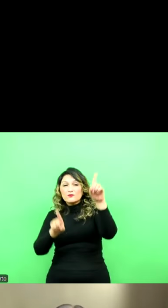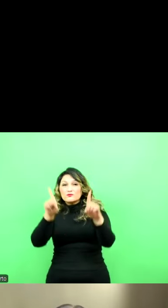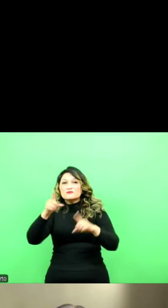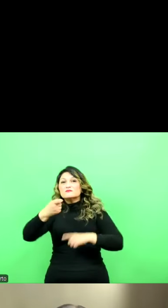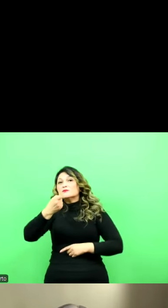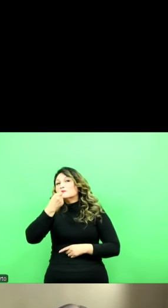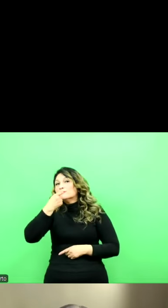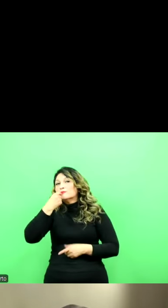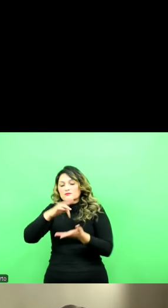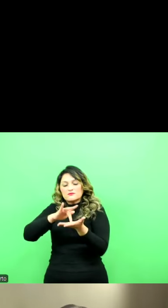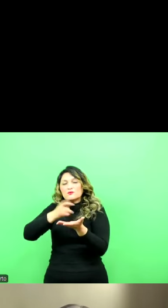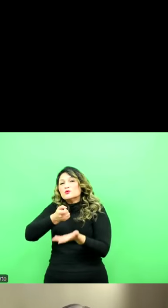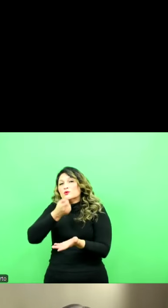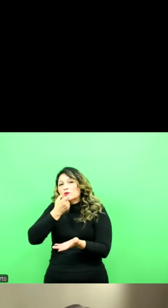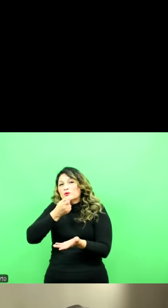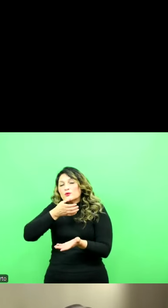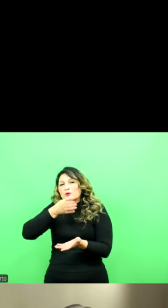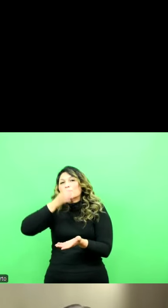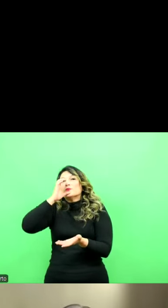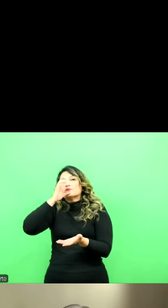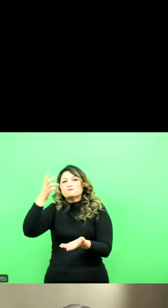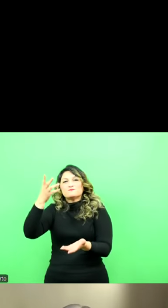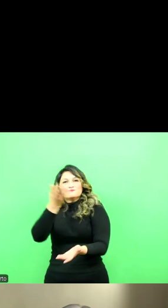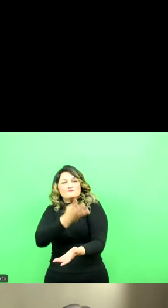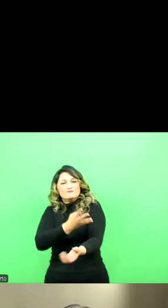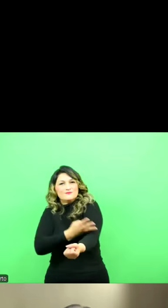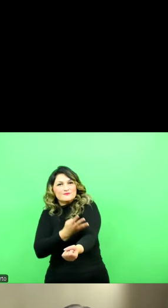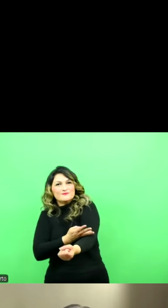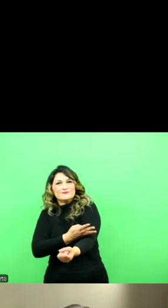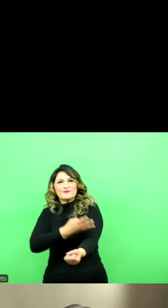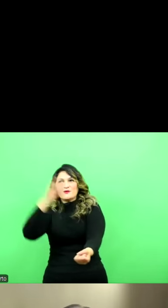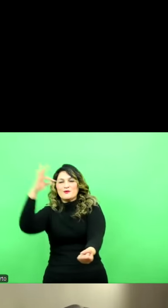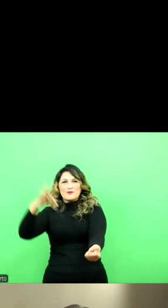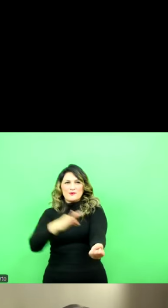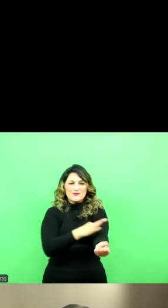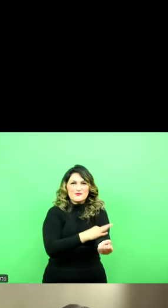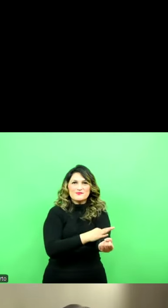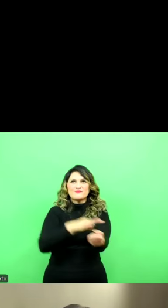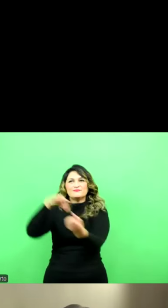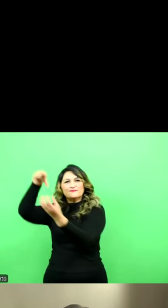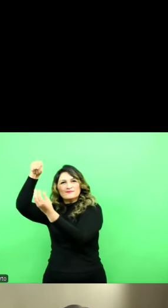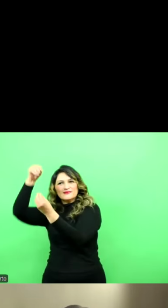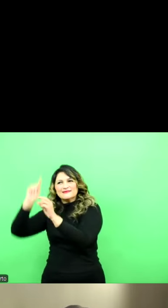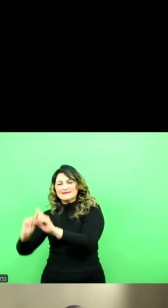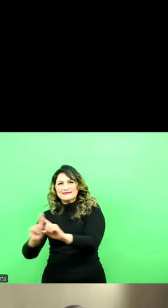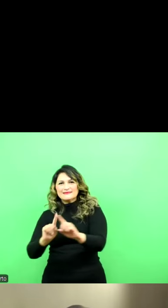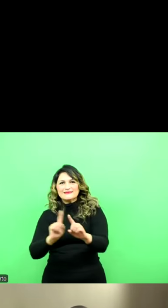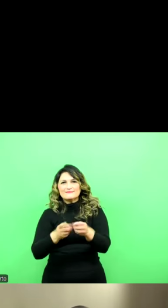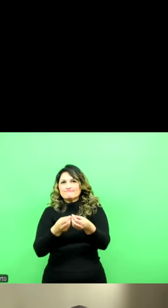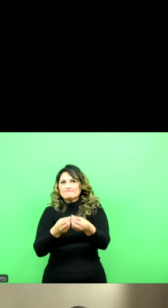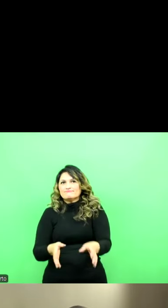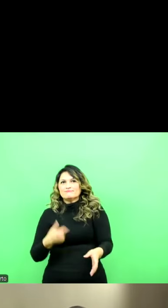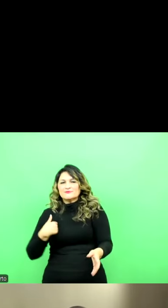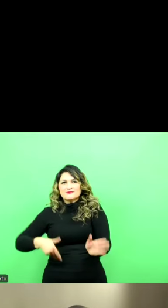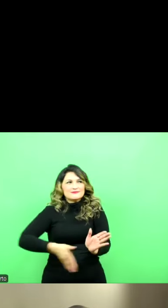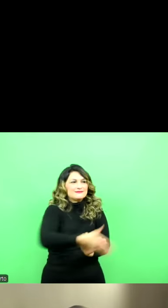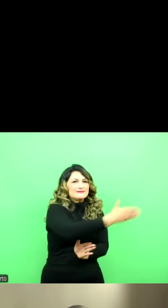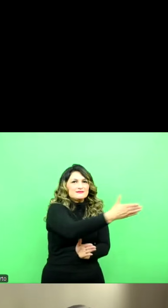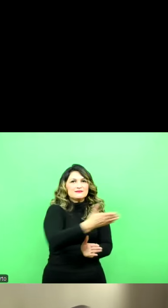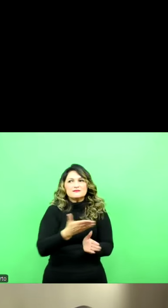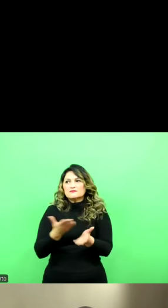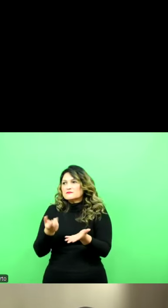of meaningful places and possessions that can trigger additional trauma and distress. And